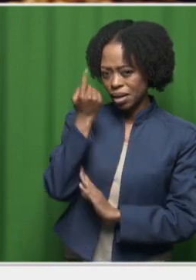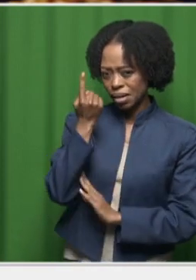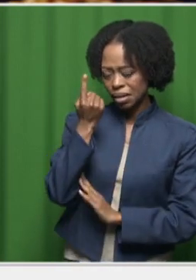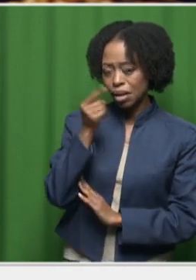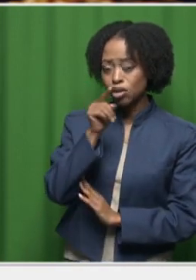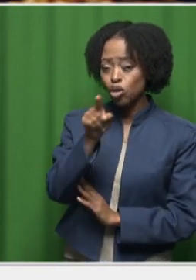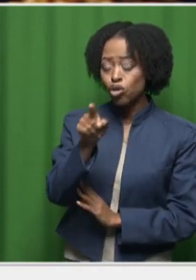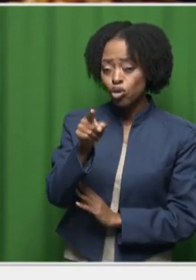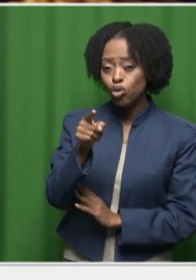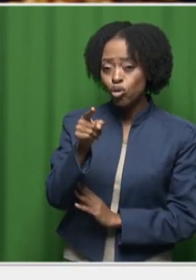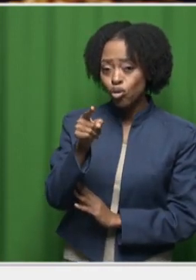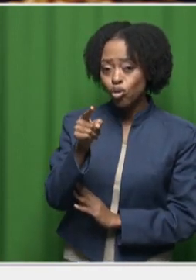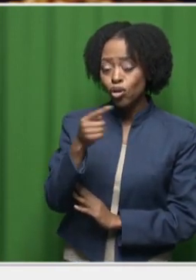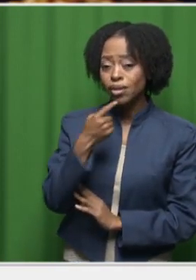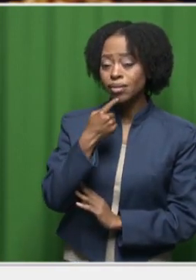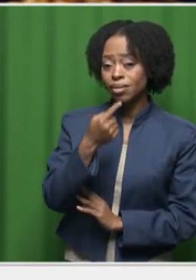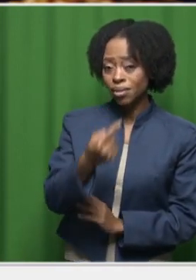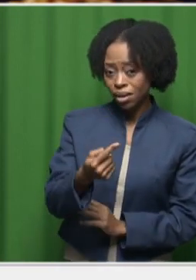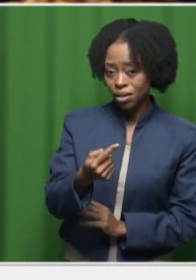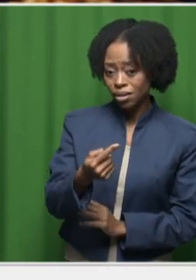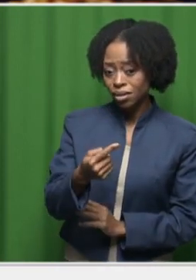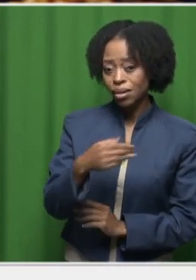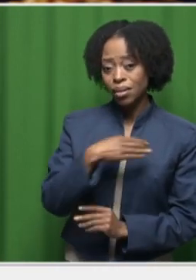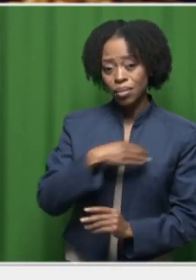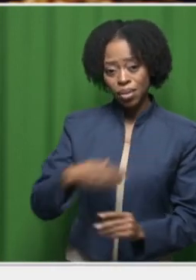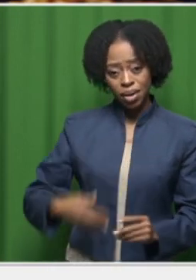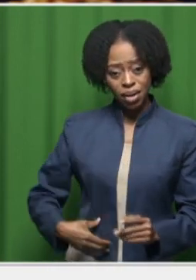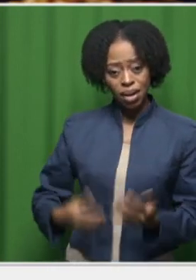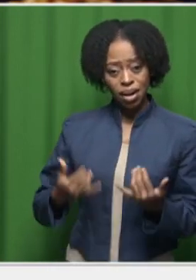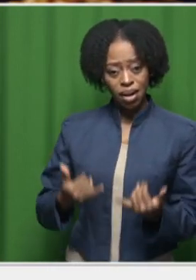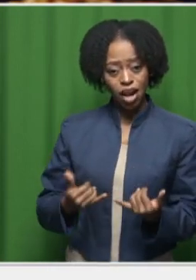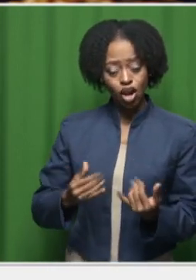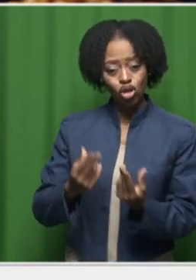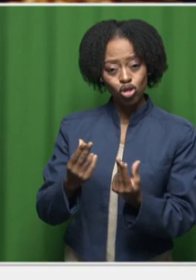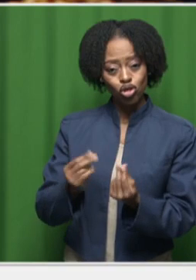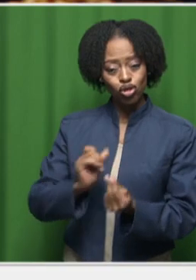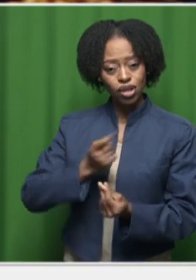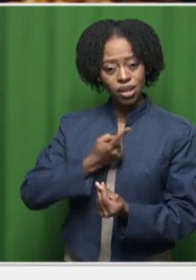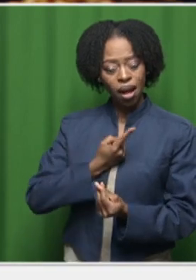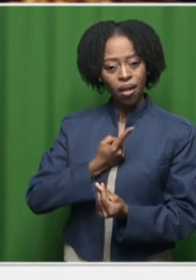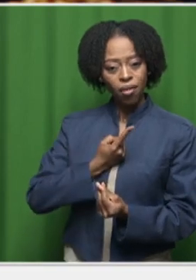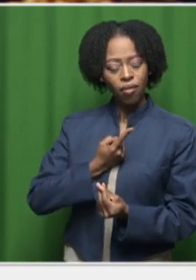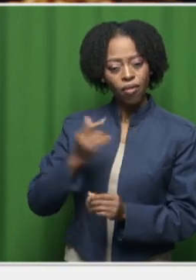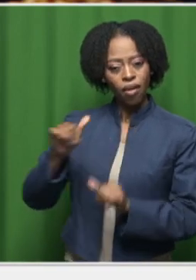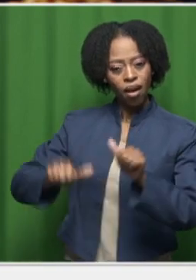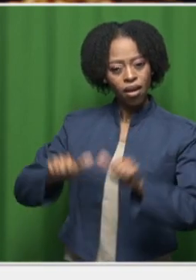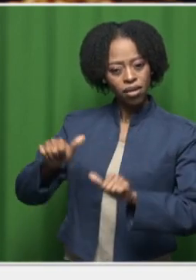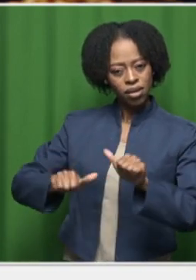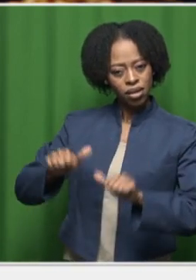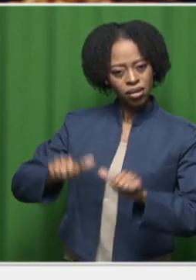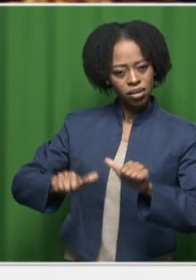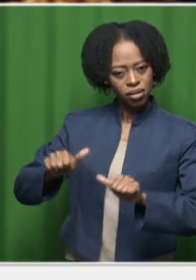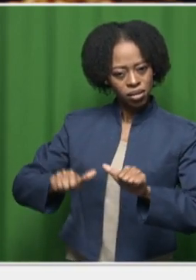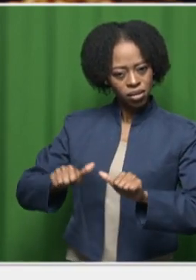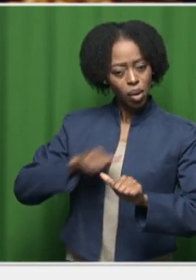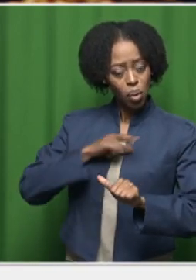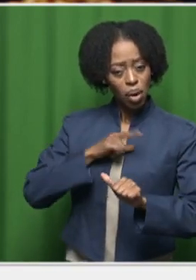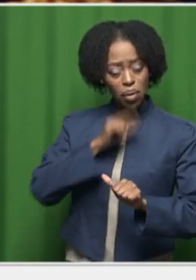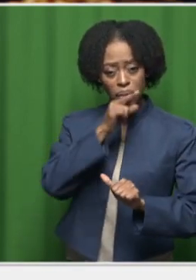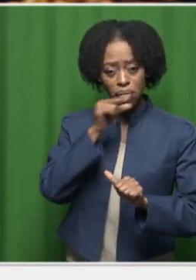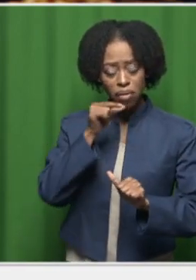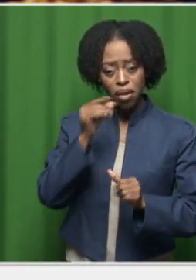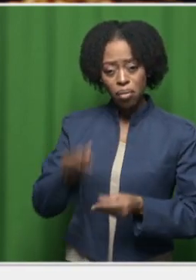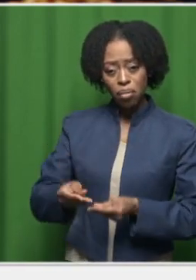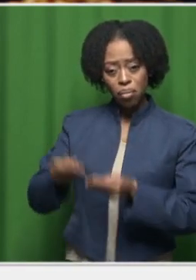suggesting that the president is now basically conducting his own vetting process with regard to the names that